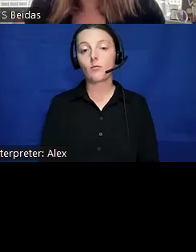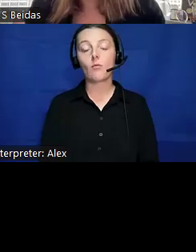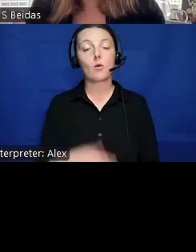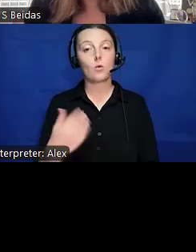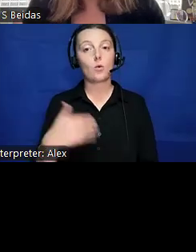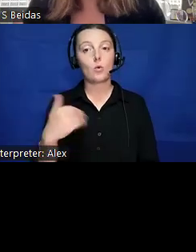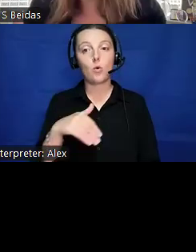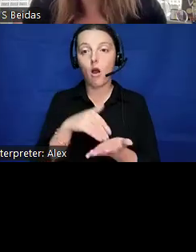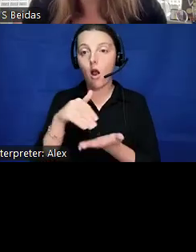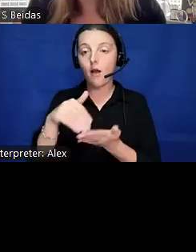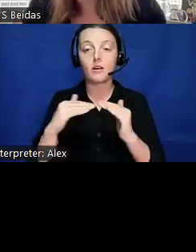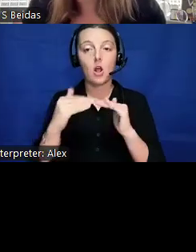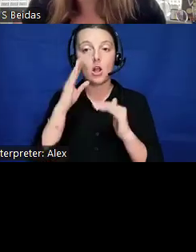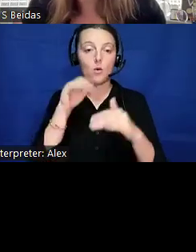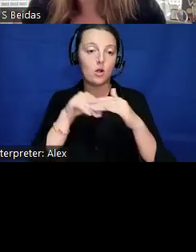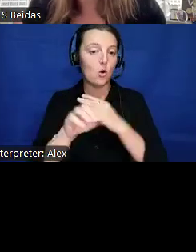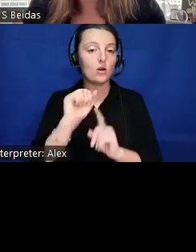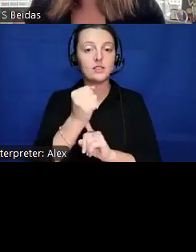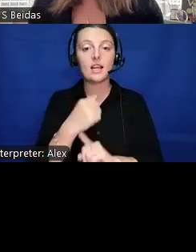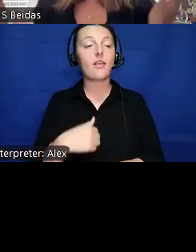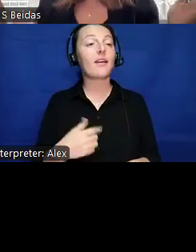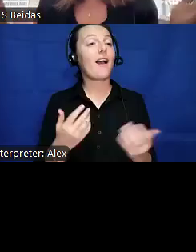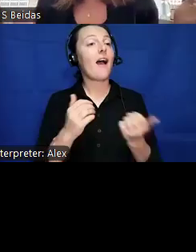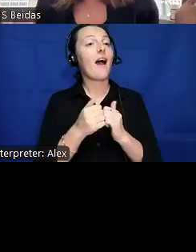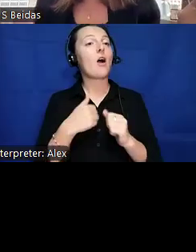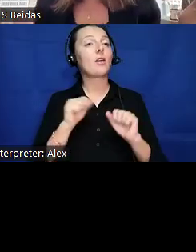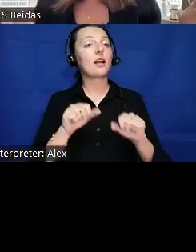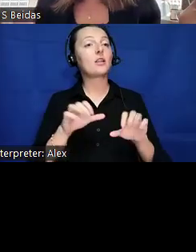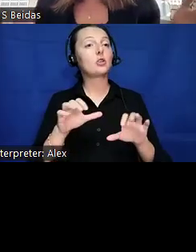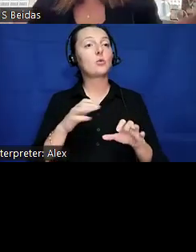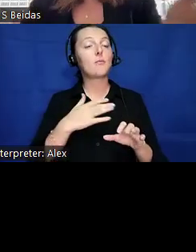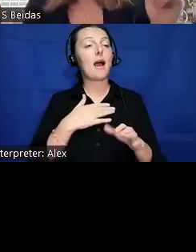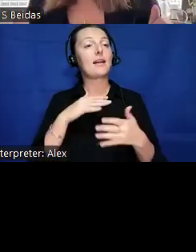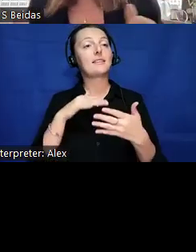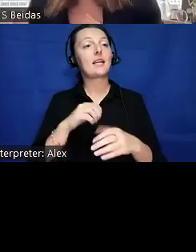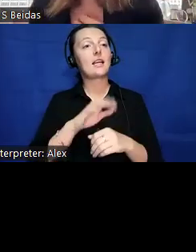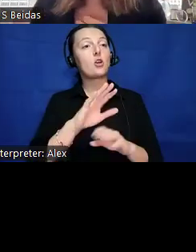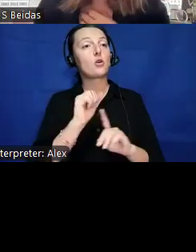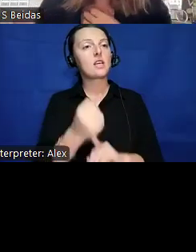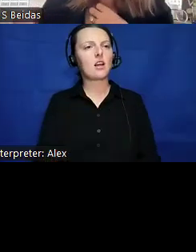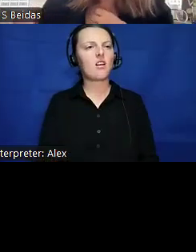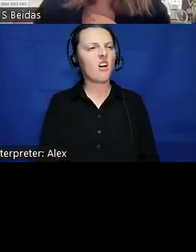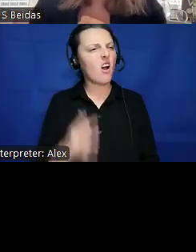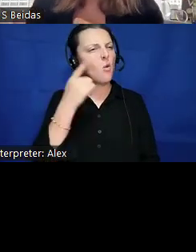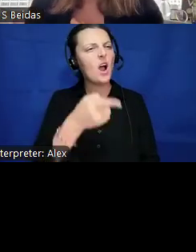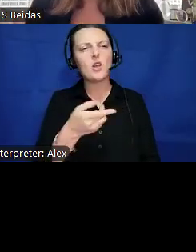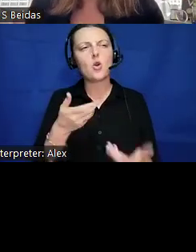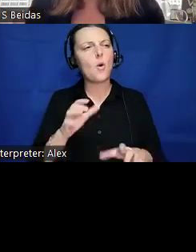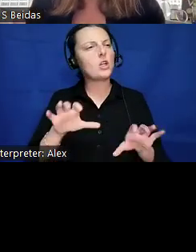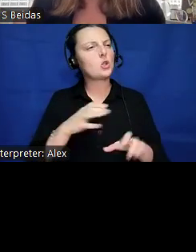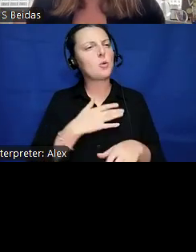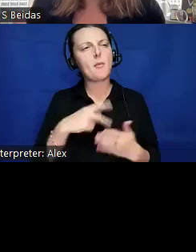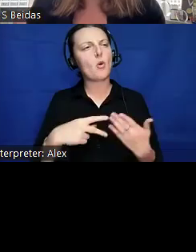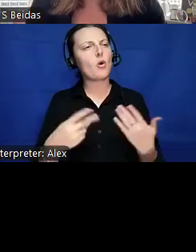go into a setting and say, how can I do my study in your setting? Why don't you want to do my program? Why don't your clinicians want to do my